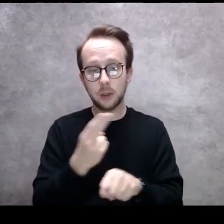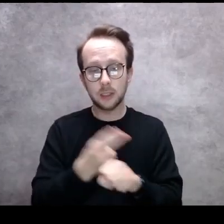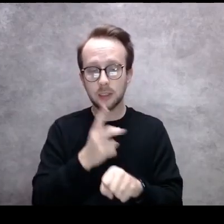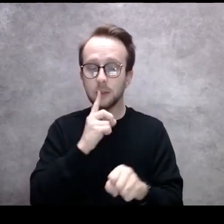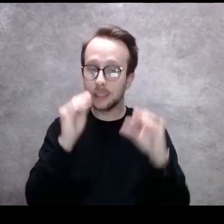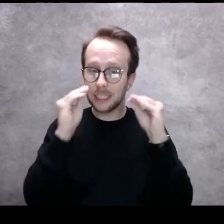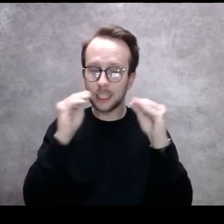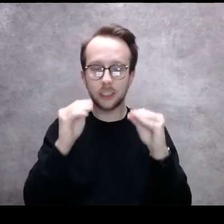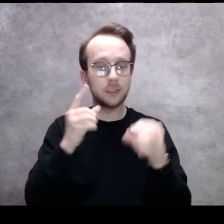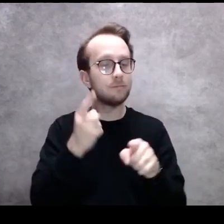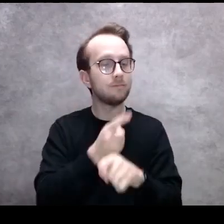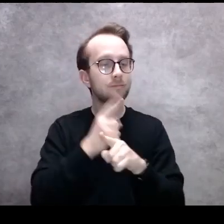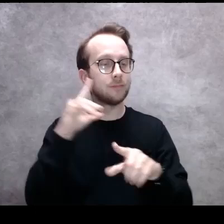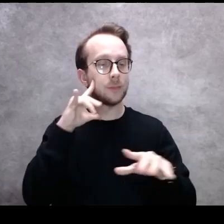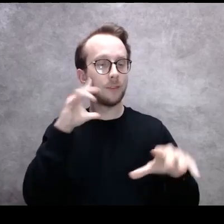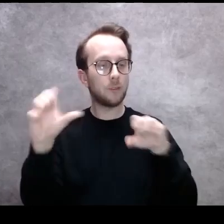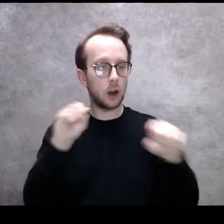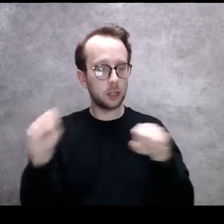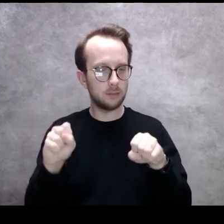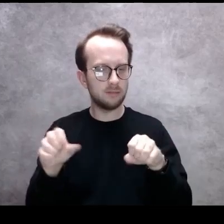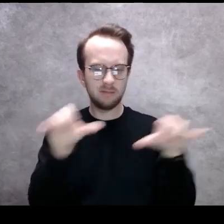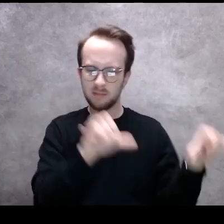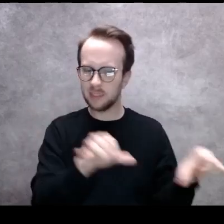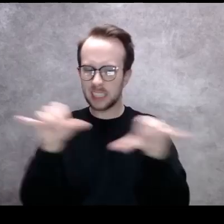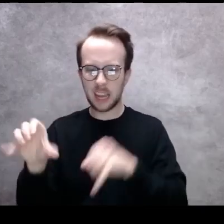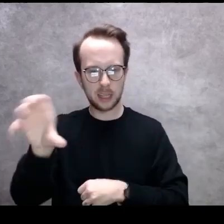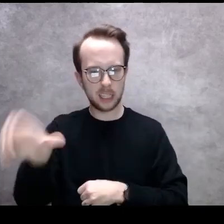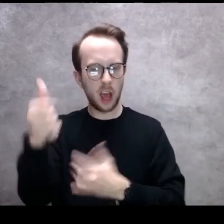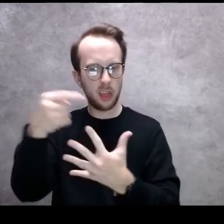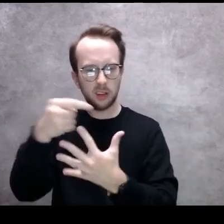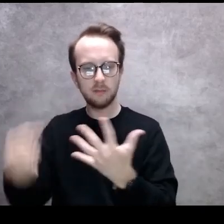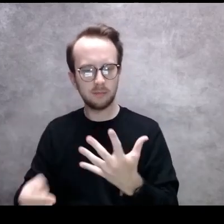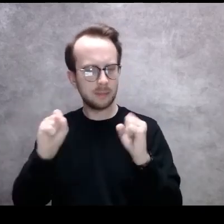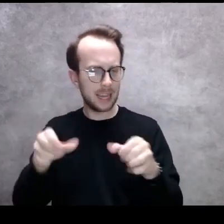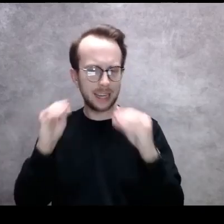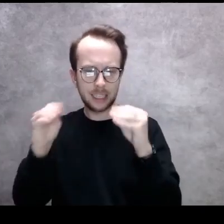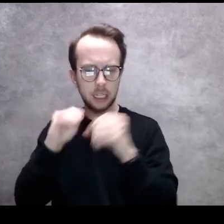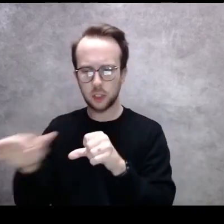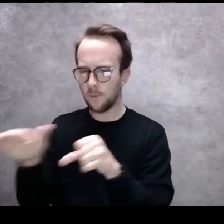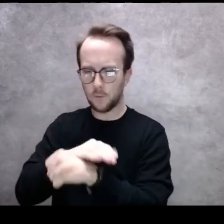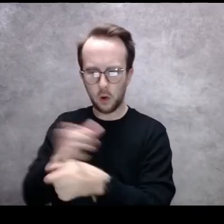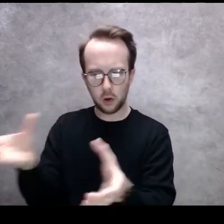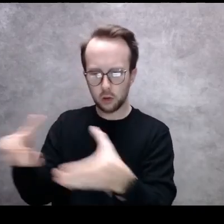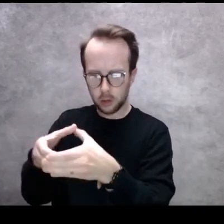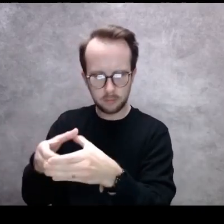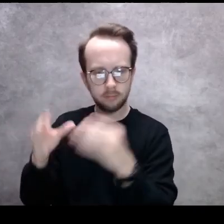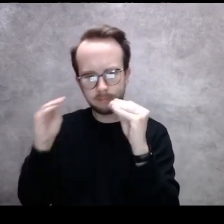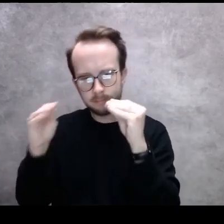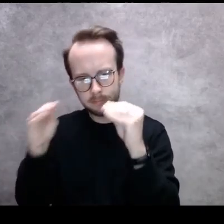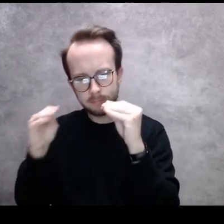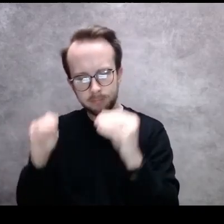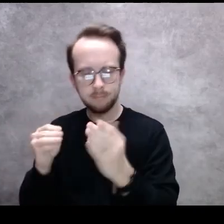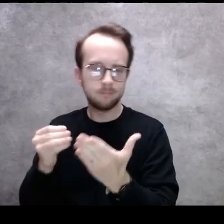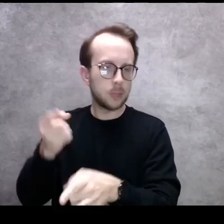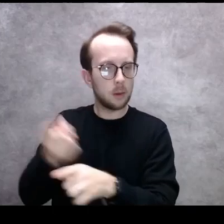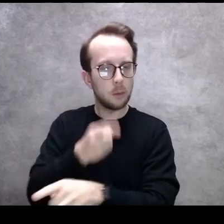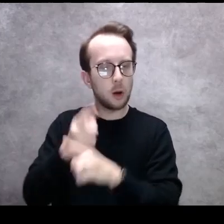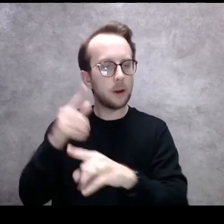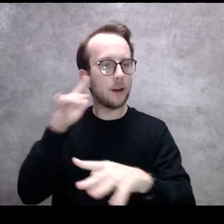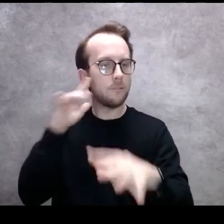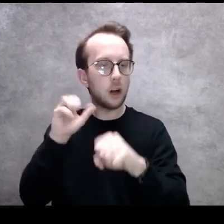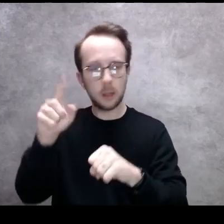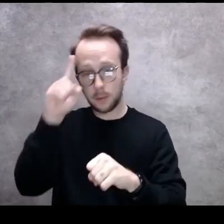level. Like other supports, volume level can be taught as a whole group, such as teaching students the appropriate volume for whole